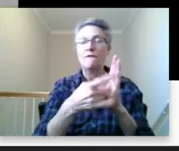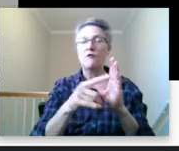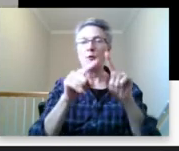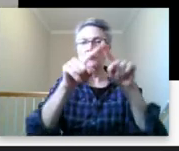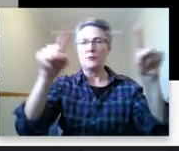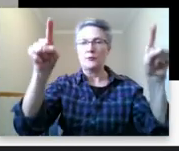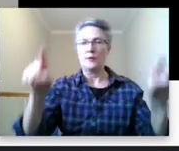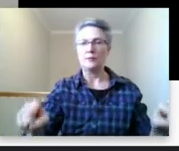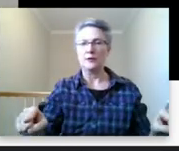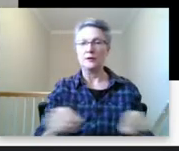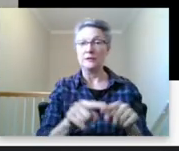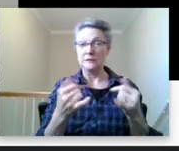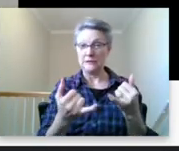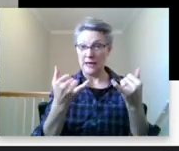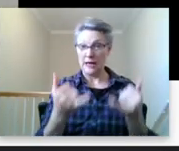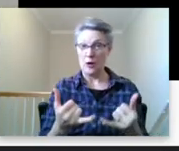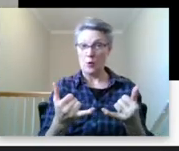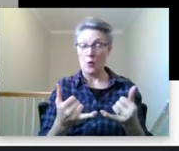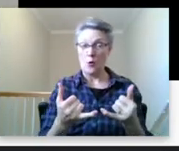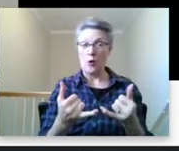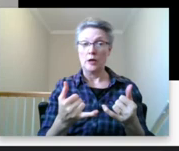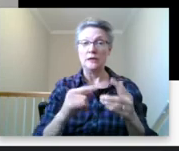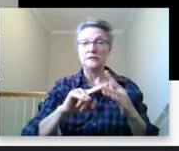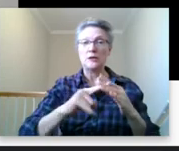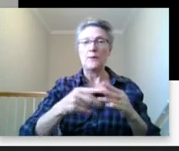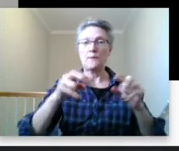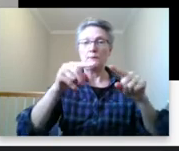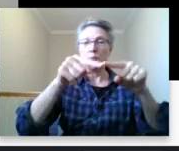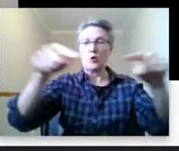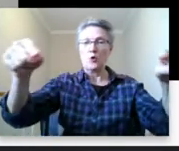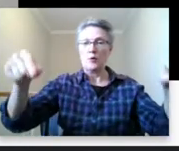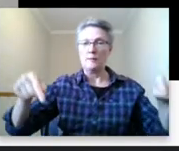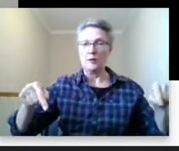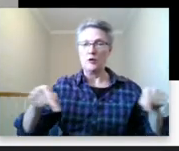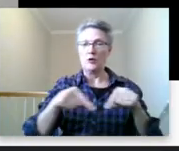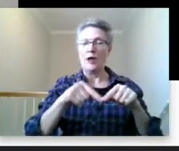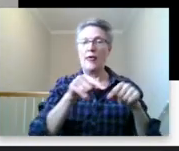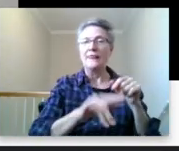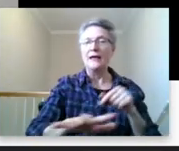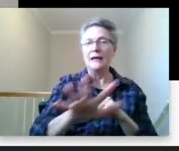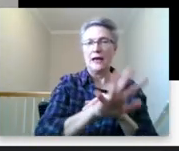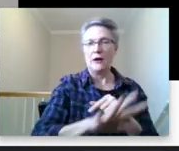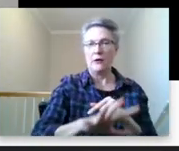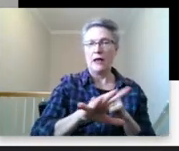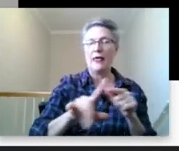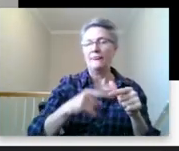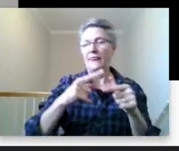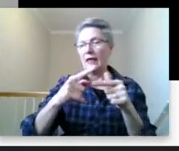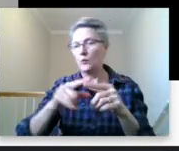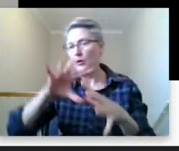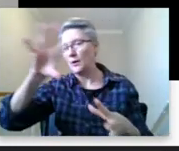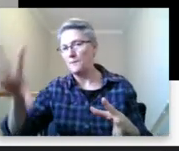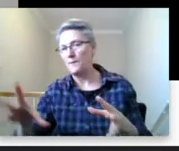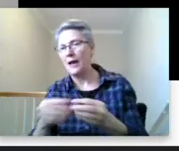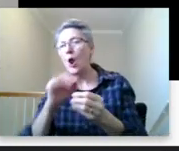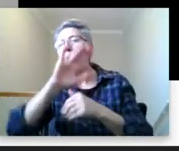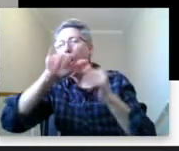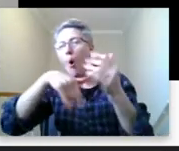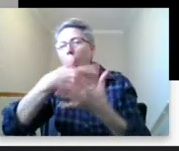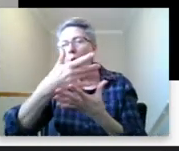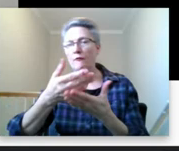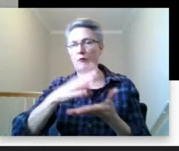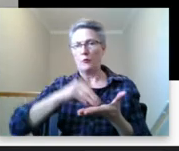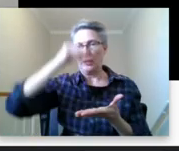perimeter, okay? So today we're going to really dig into perimeter. We'll move on to area after that, and then we're going to kind of combine all of our great knowledge. So